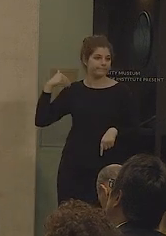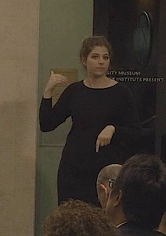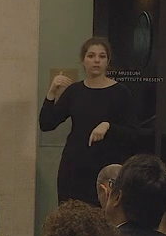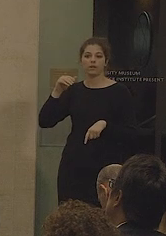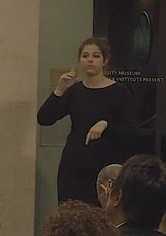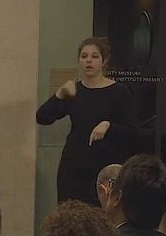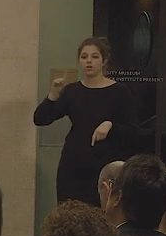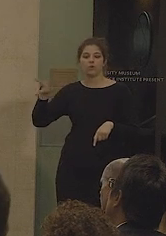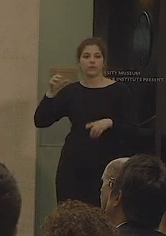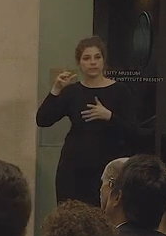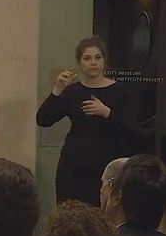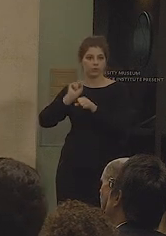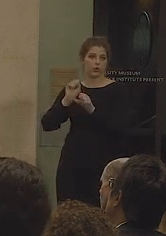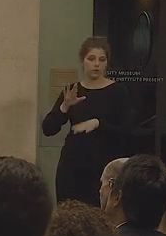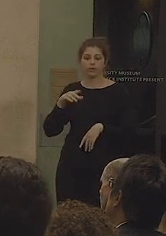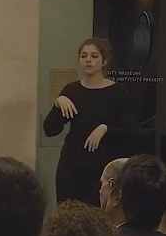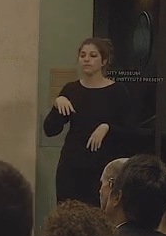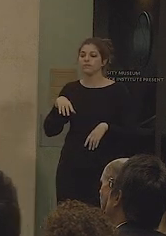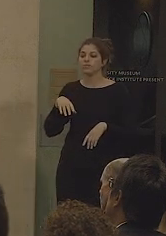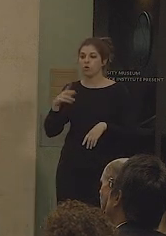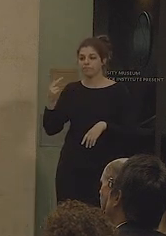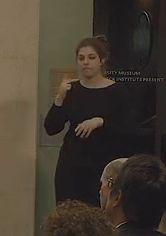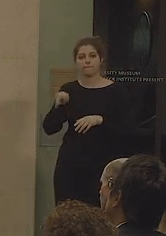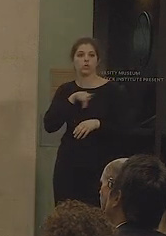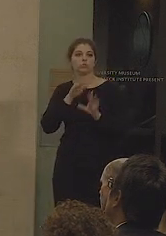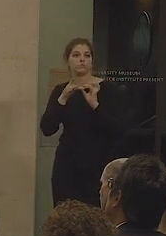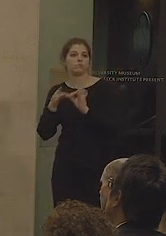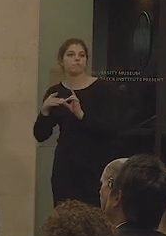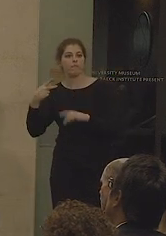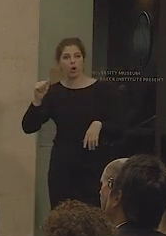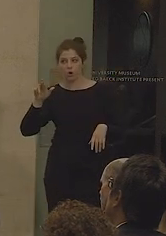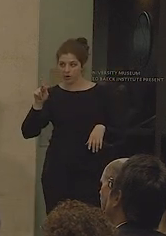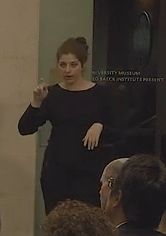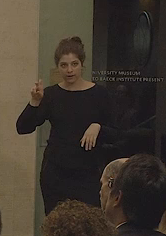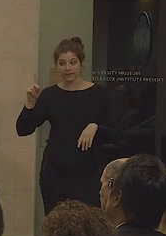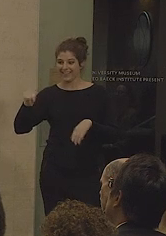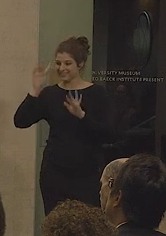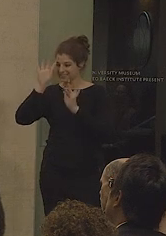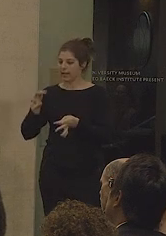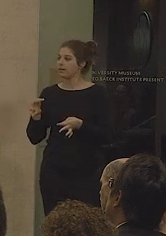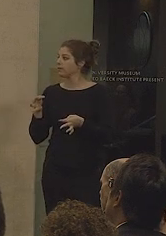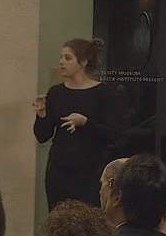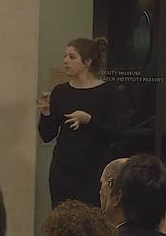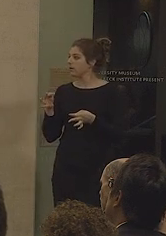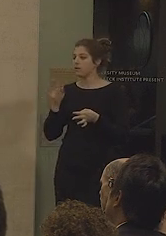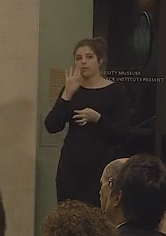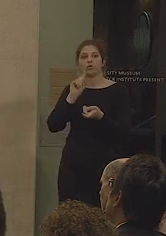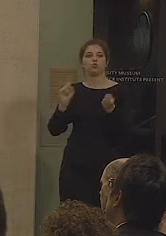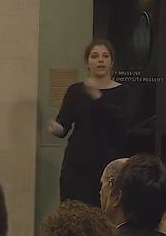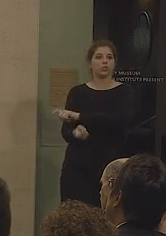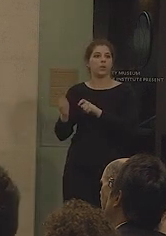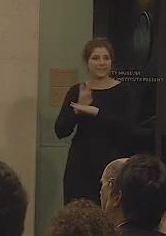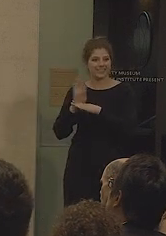Dunkin' Donuts franchisee. So they had a personal connection to Parkland, and they decided they're going to change